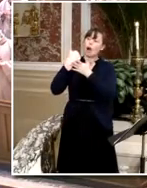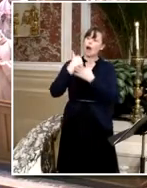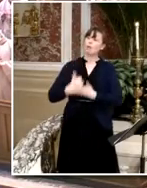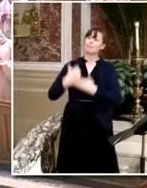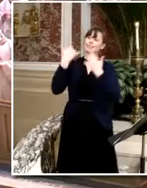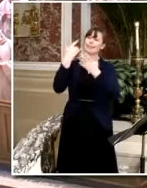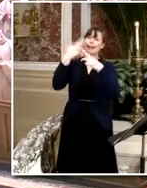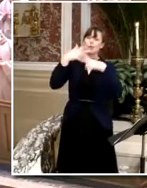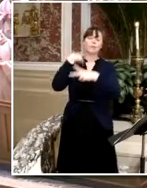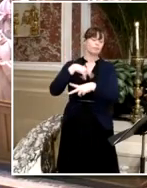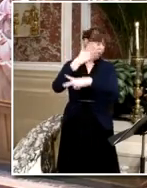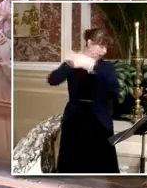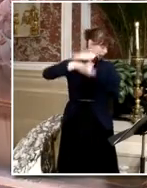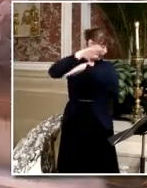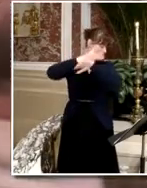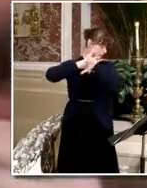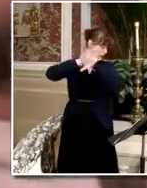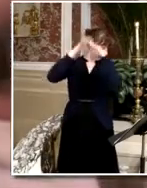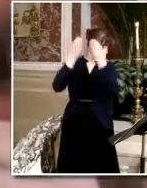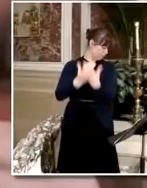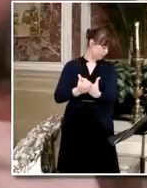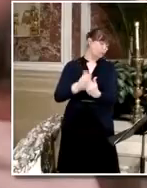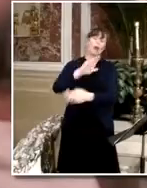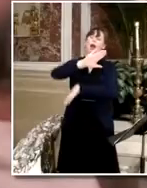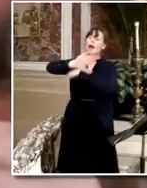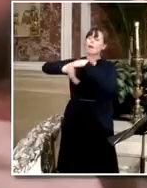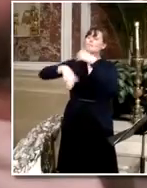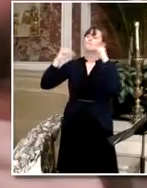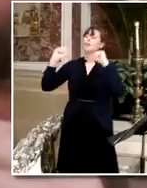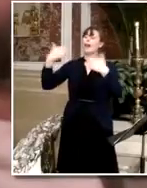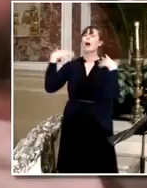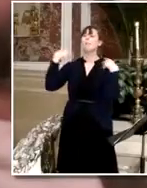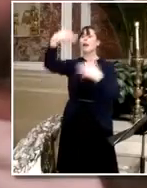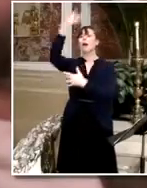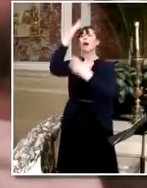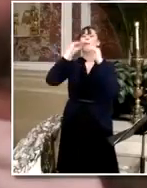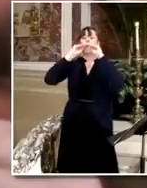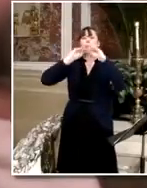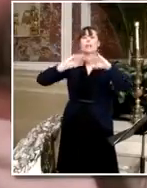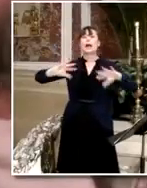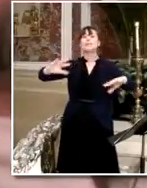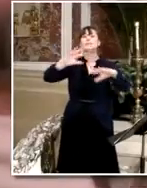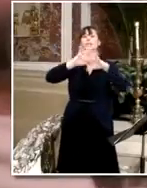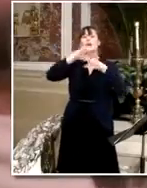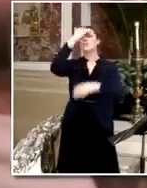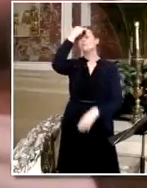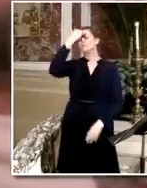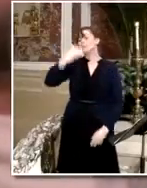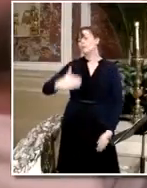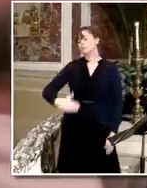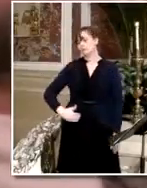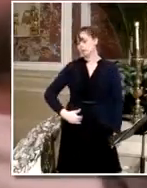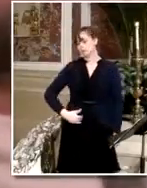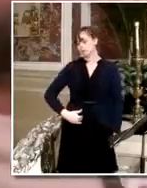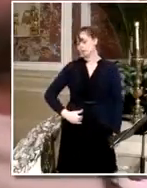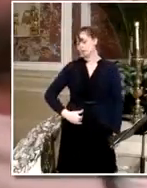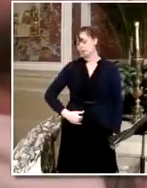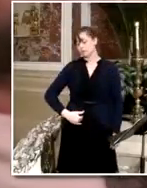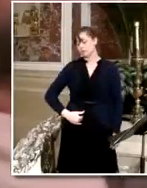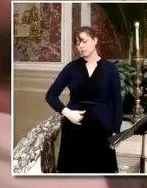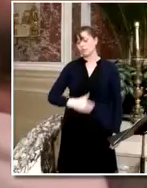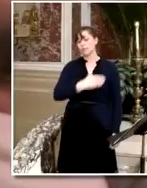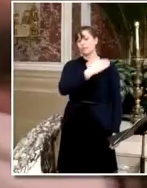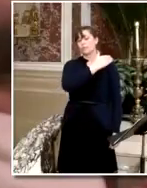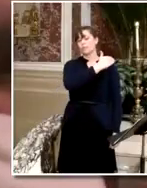Lord. And may Almighty God bless you, the Father, and the